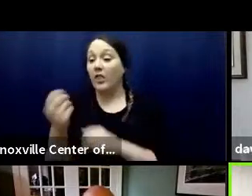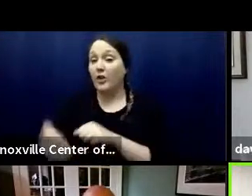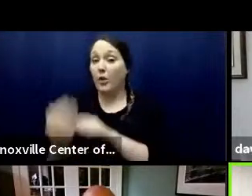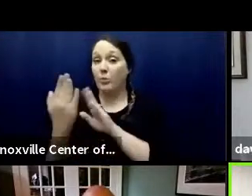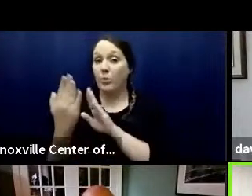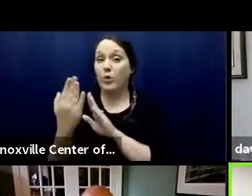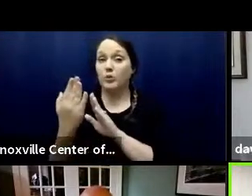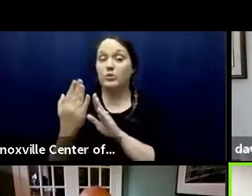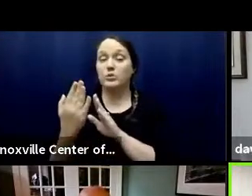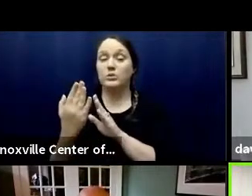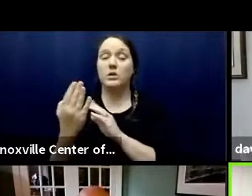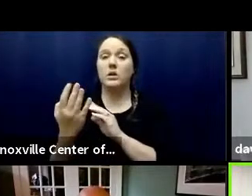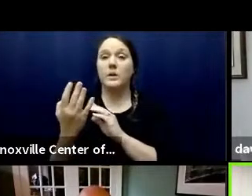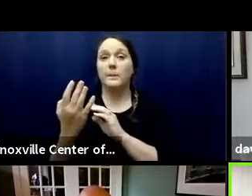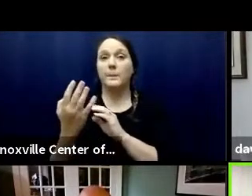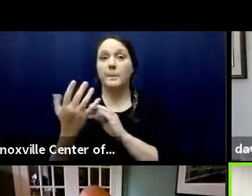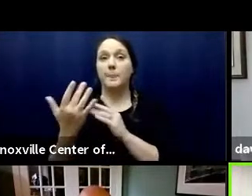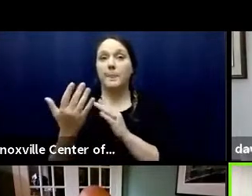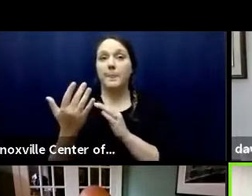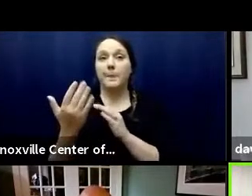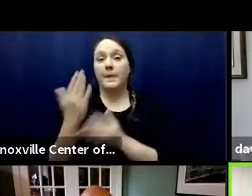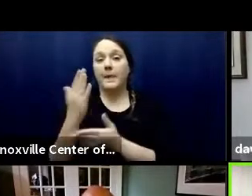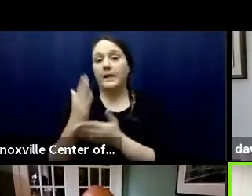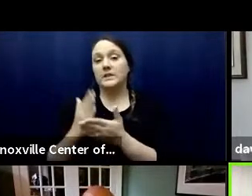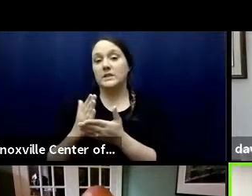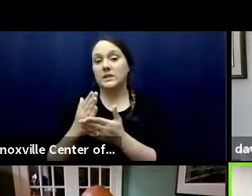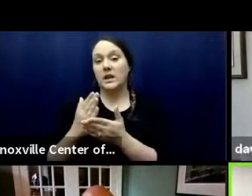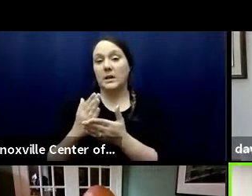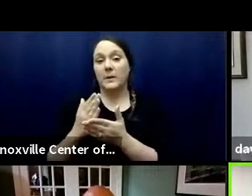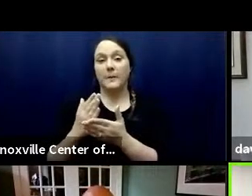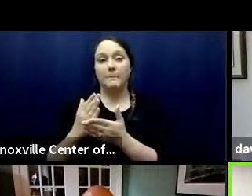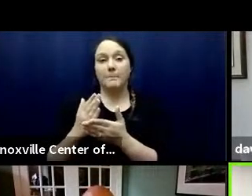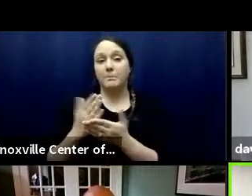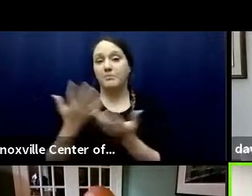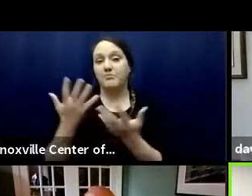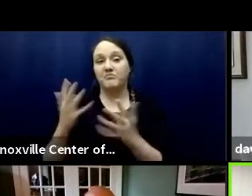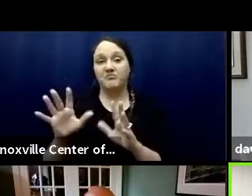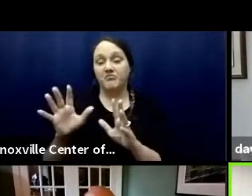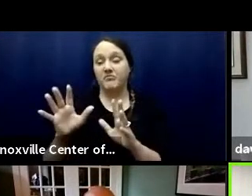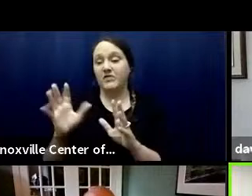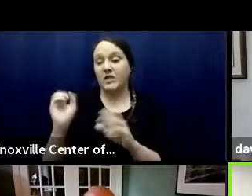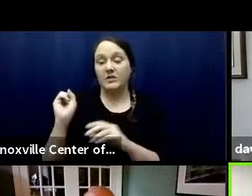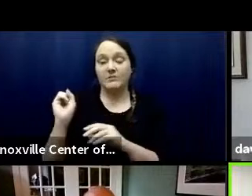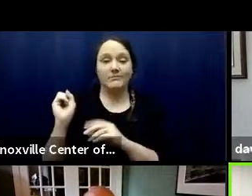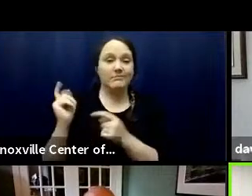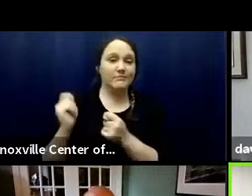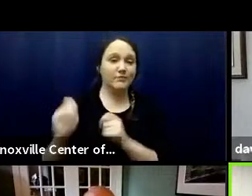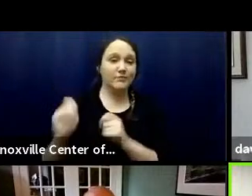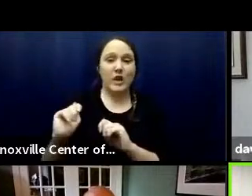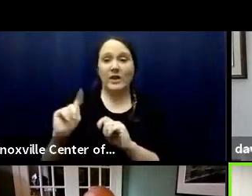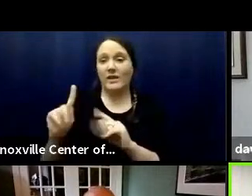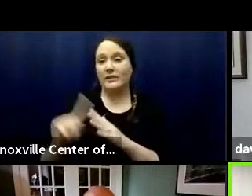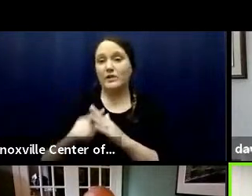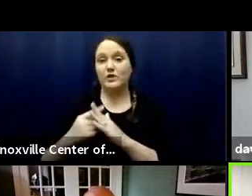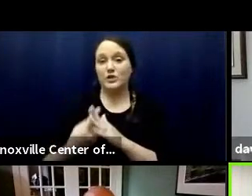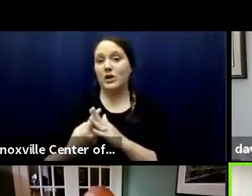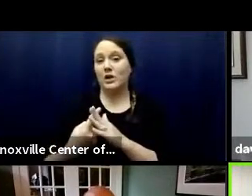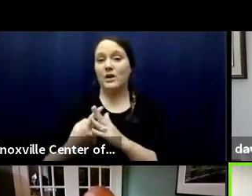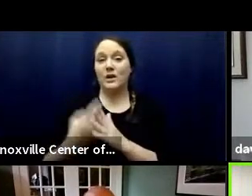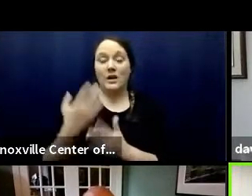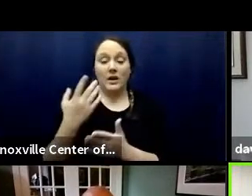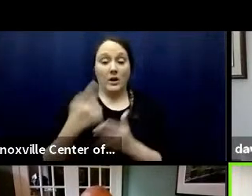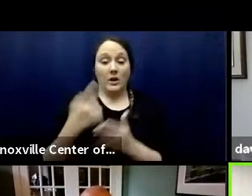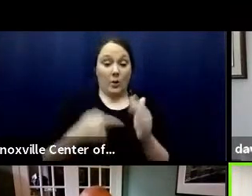some of this is that, some of this die has been cast, and guys, just looking at what I have seen and what I